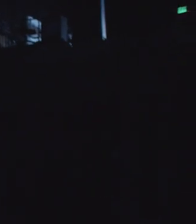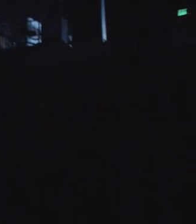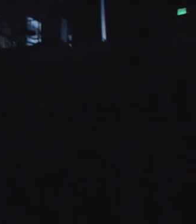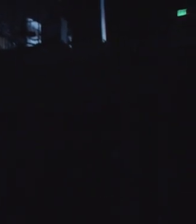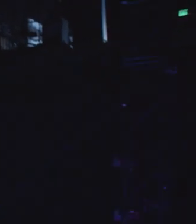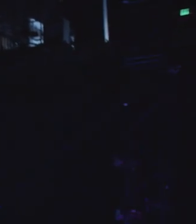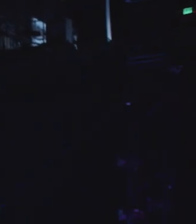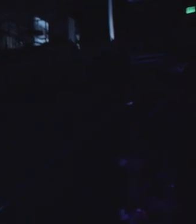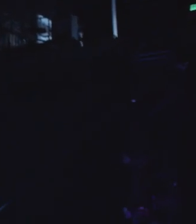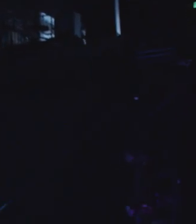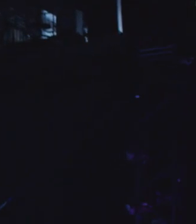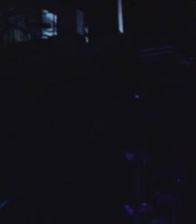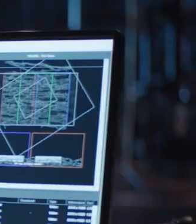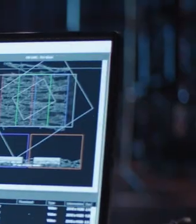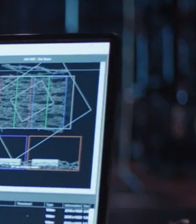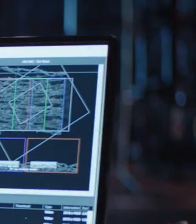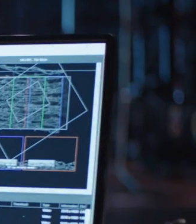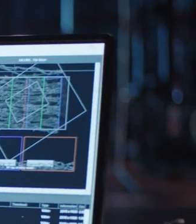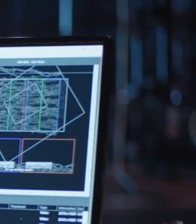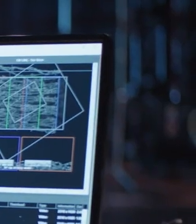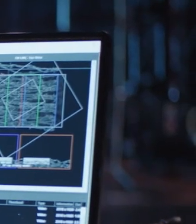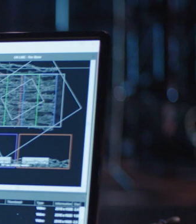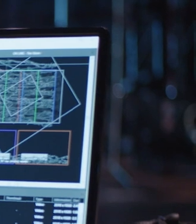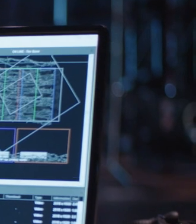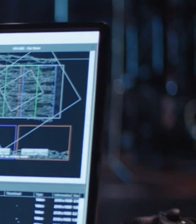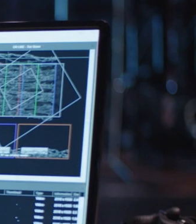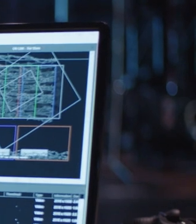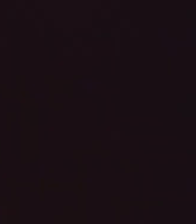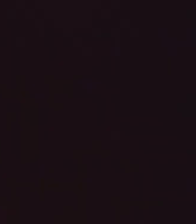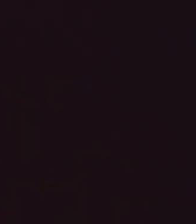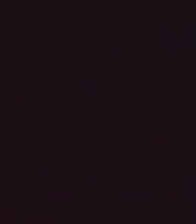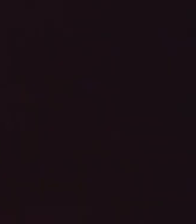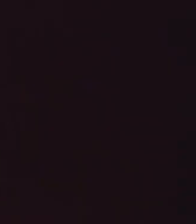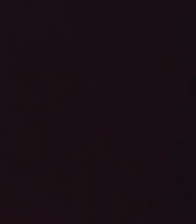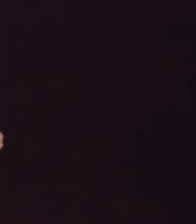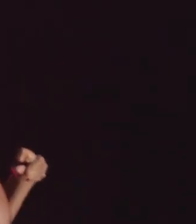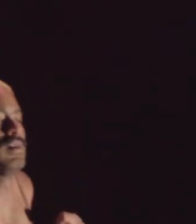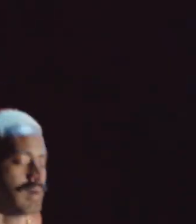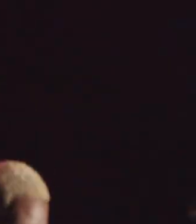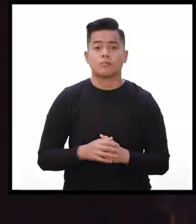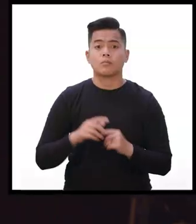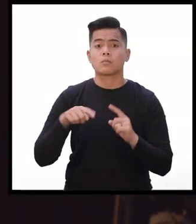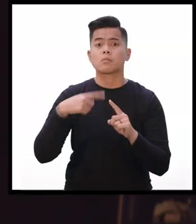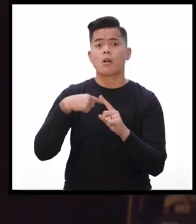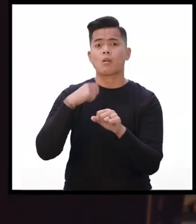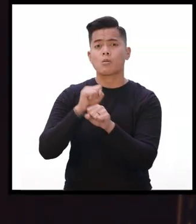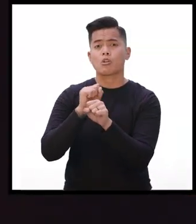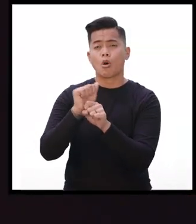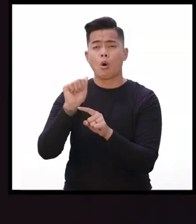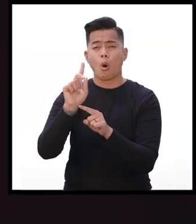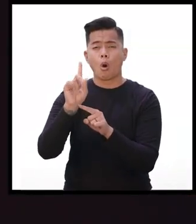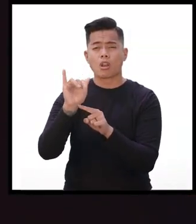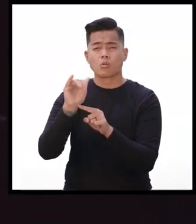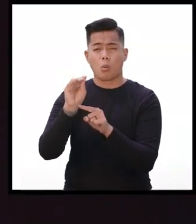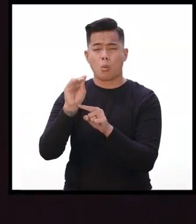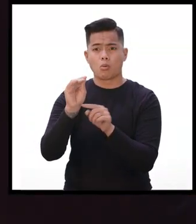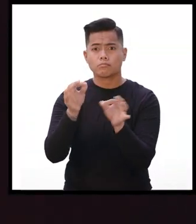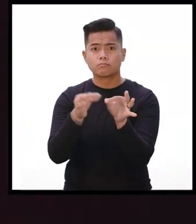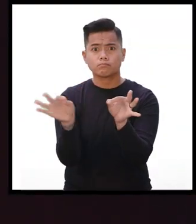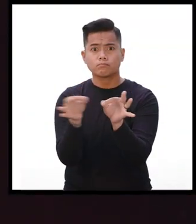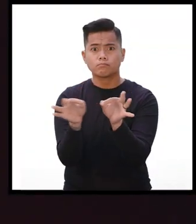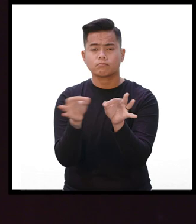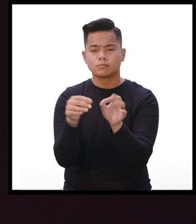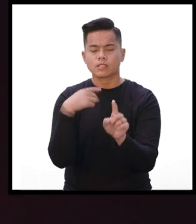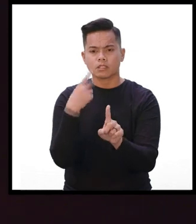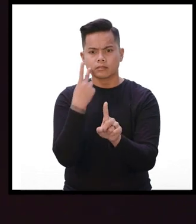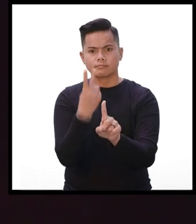and lighting designer, Kinetic Light. Jerron in a sparkly gold and purple bodysuit hovers on cables and pattern light. When I start working with the audio